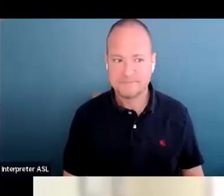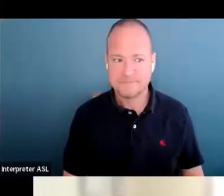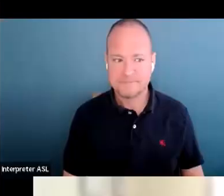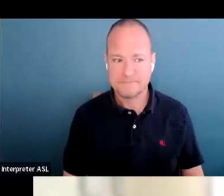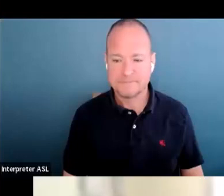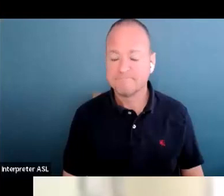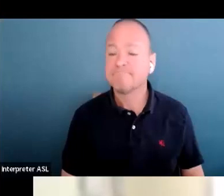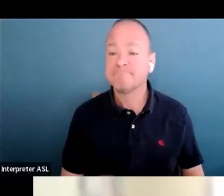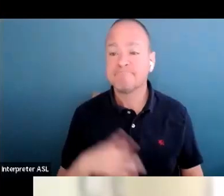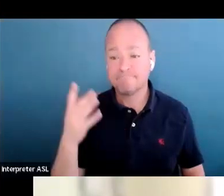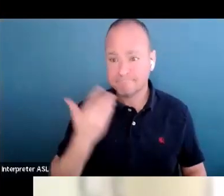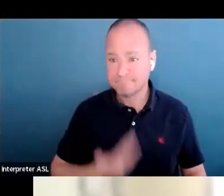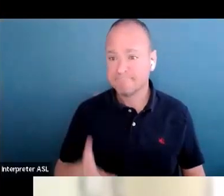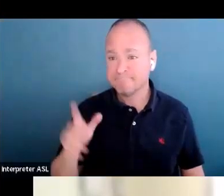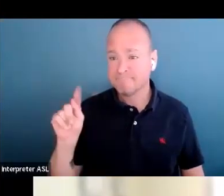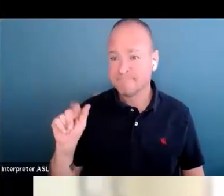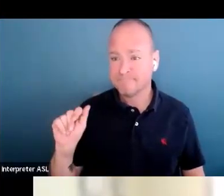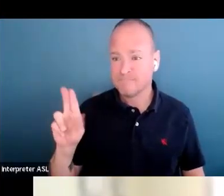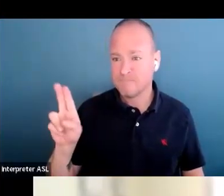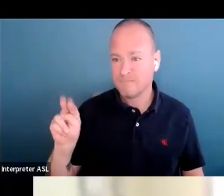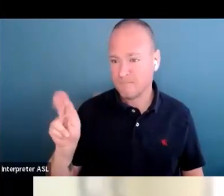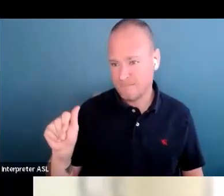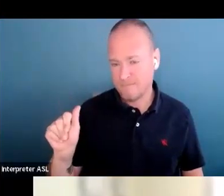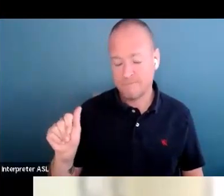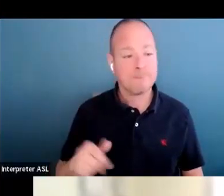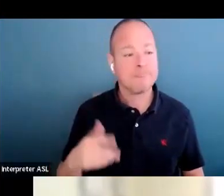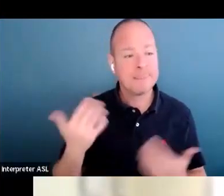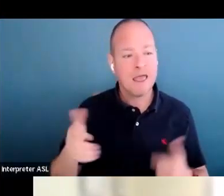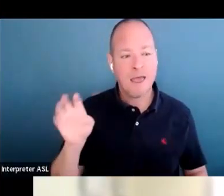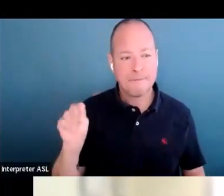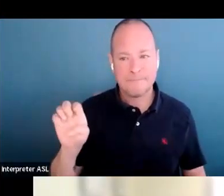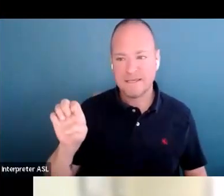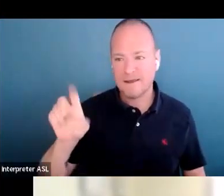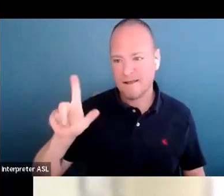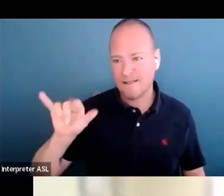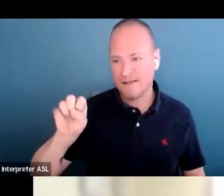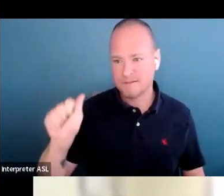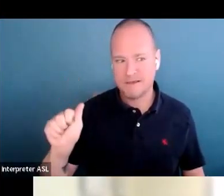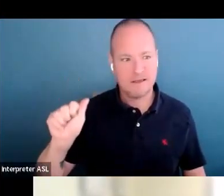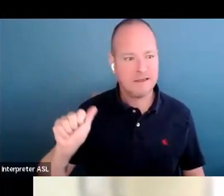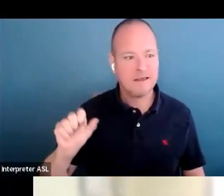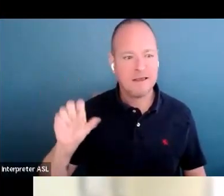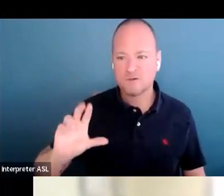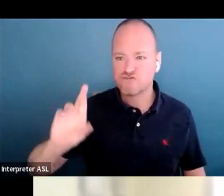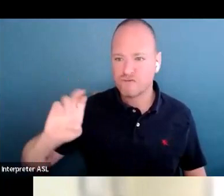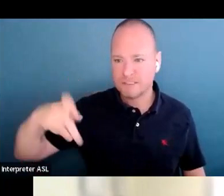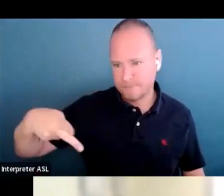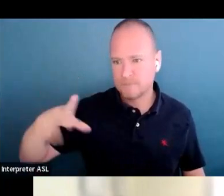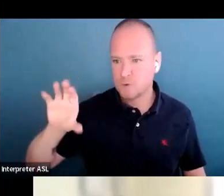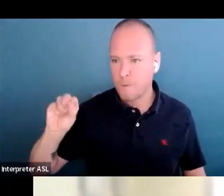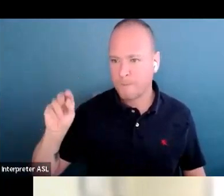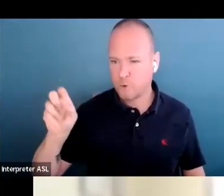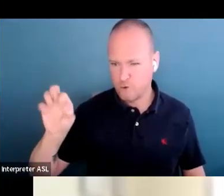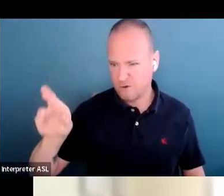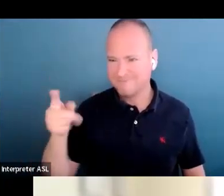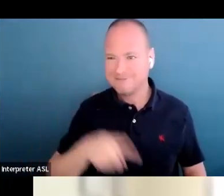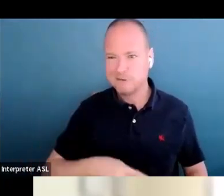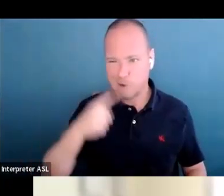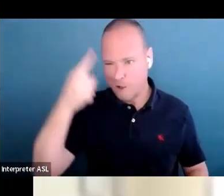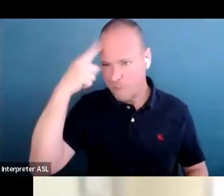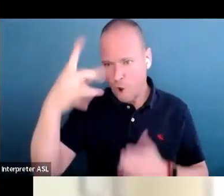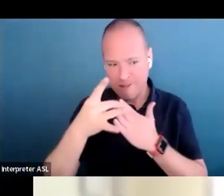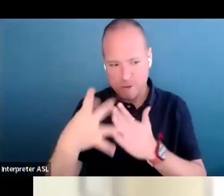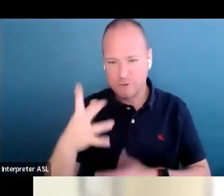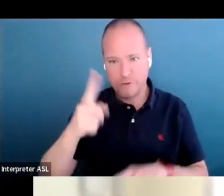This is Tana speaking. Melissa Crisp Cooper is one of our thought leaders who could not be here today. She sent